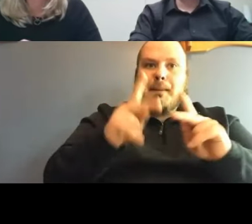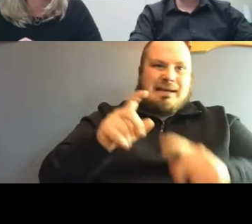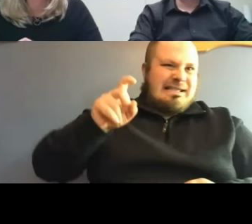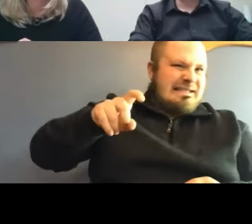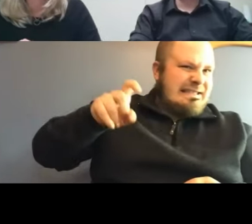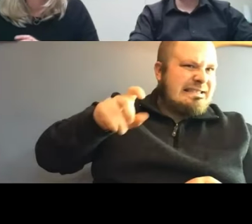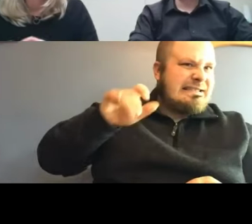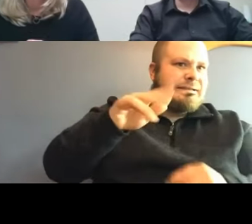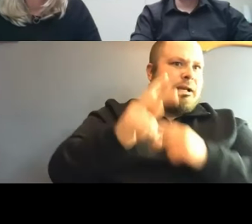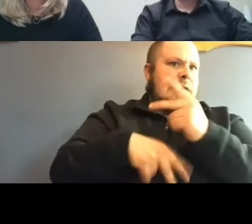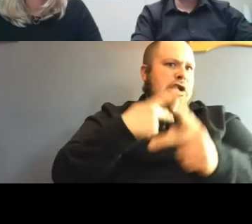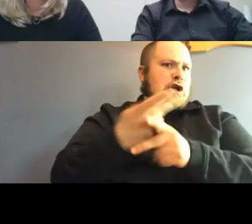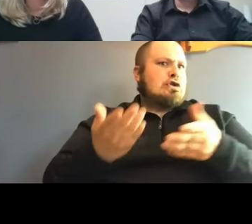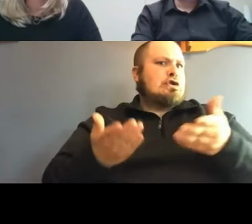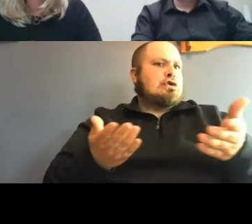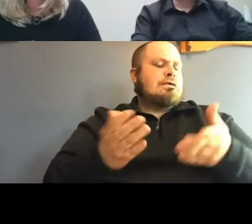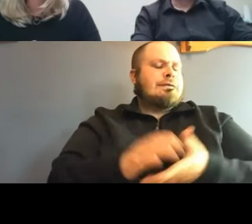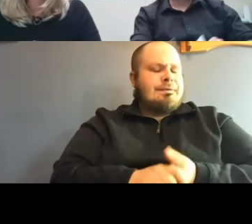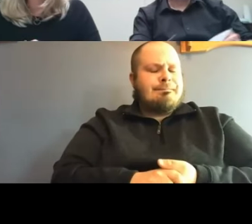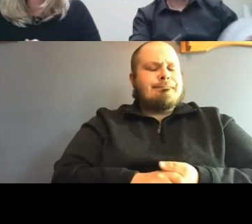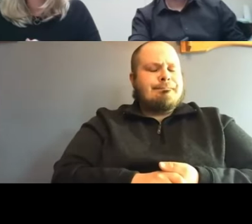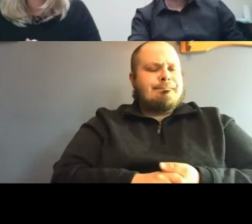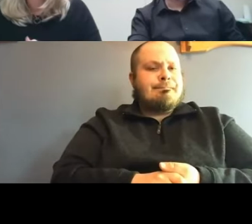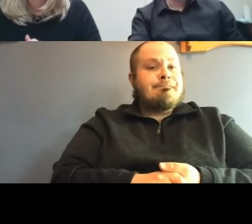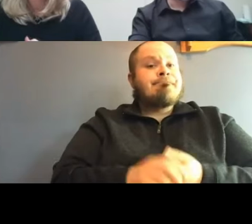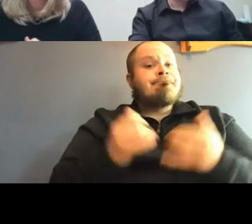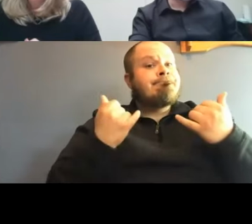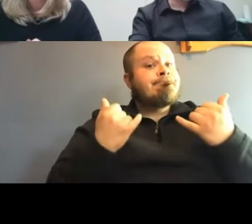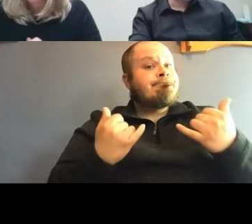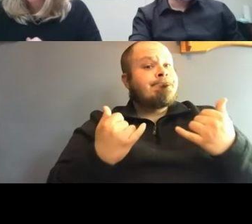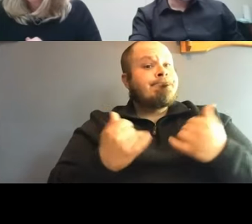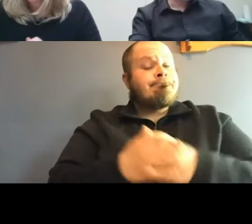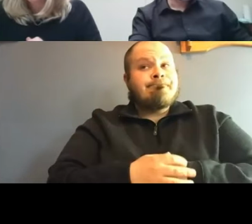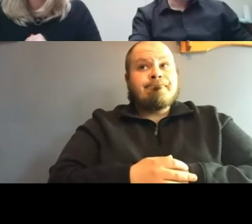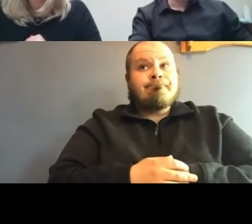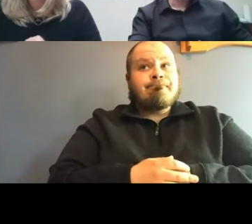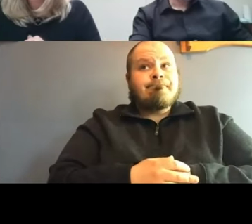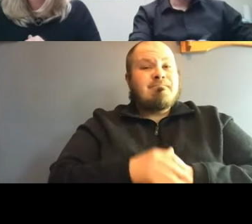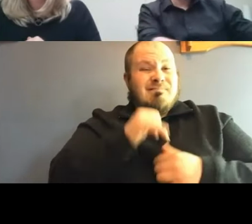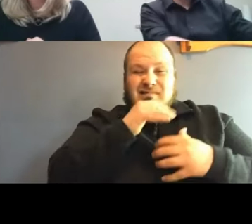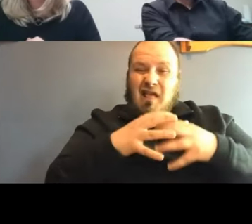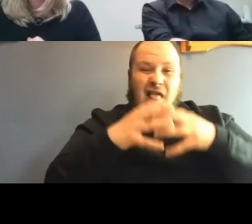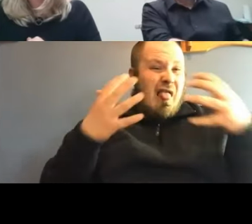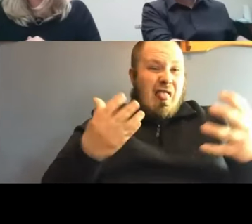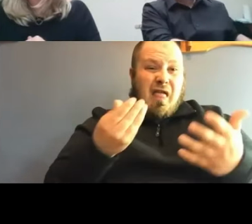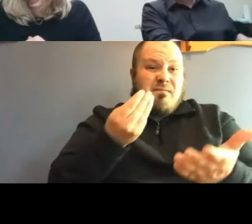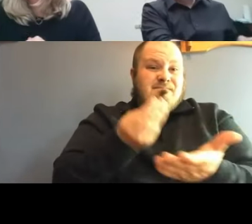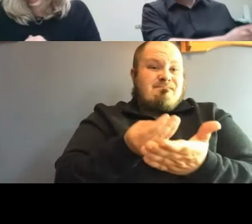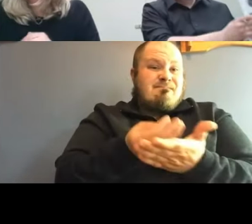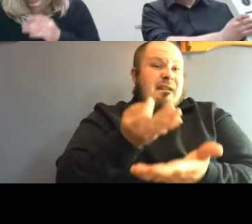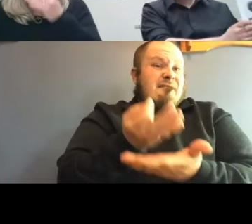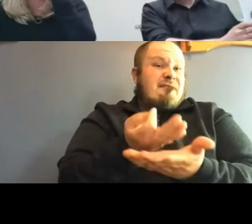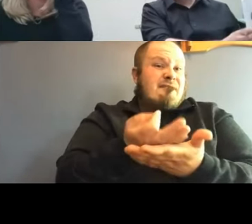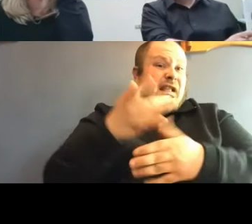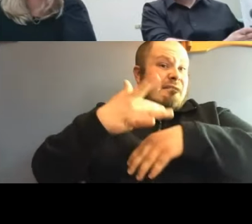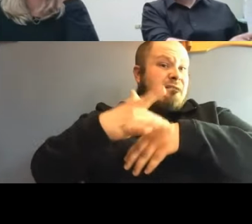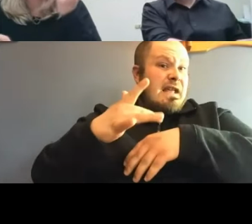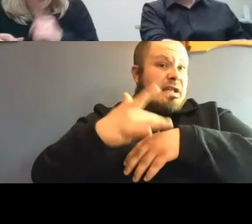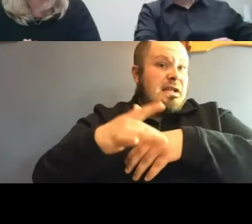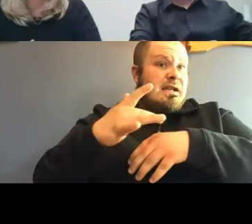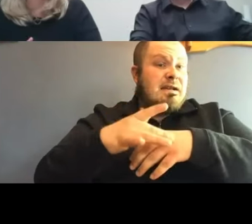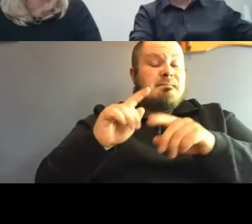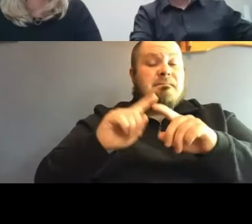this service. And so currently there's not much funding available, but there is,